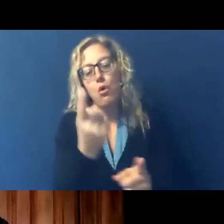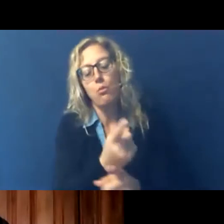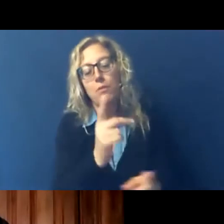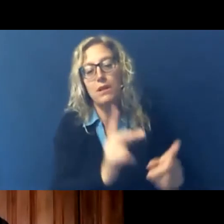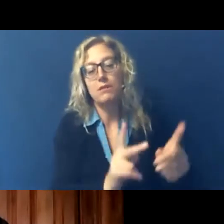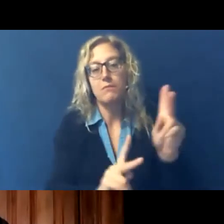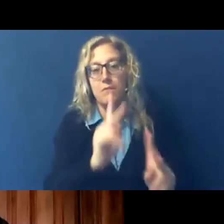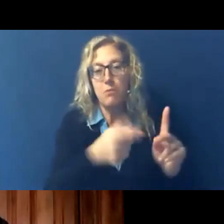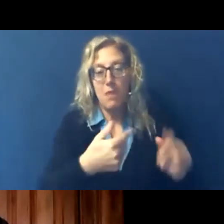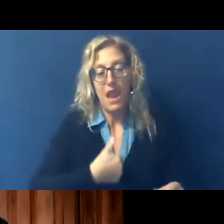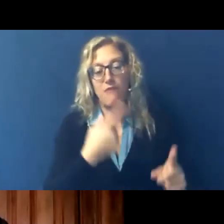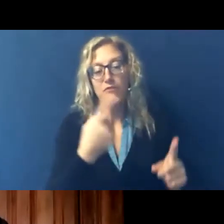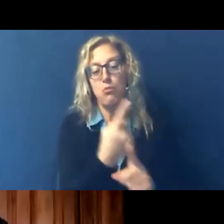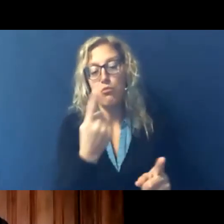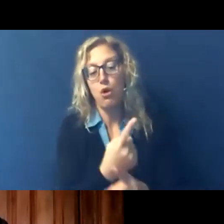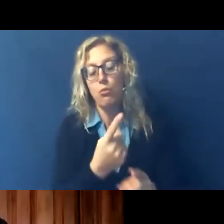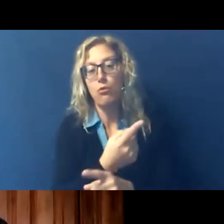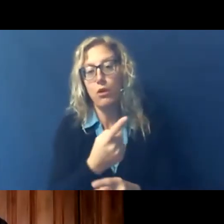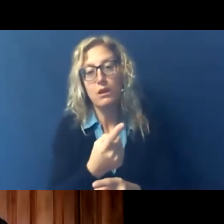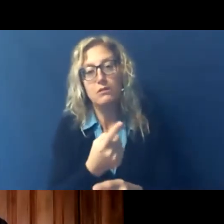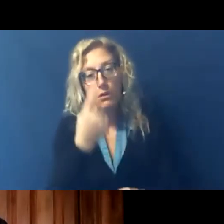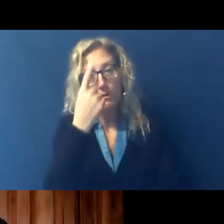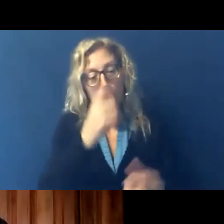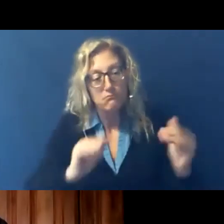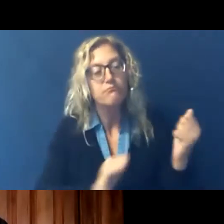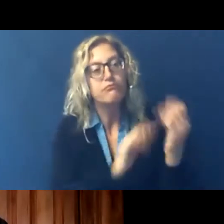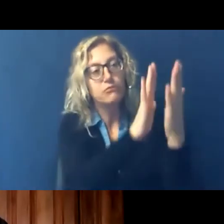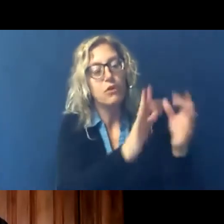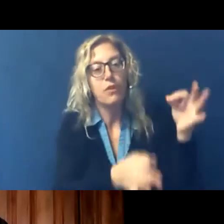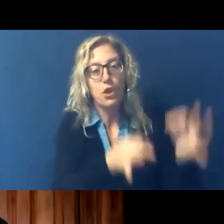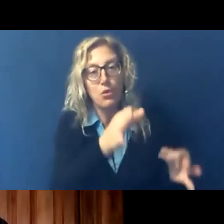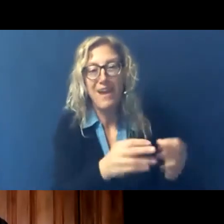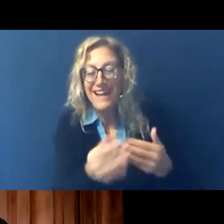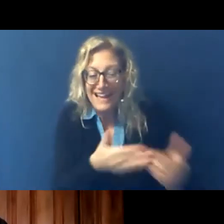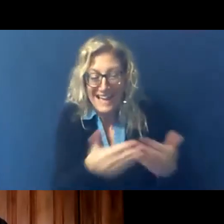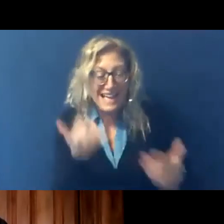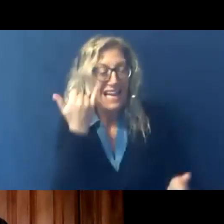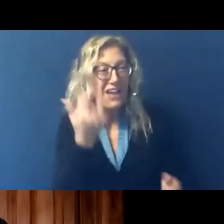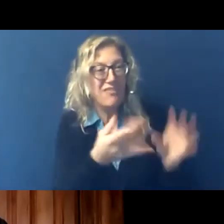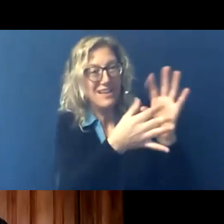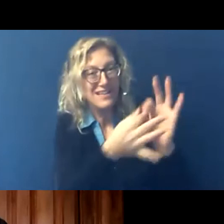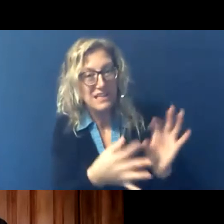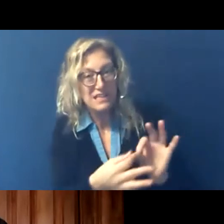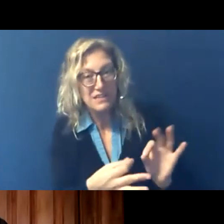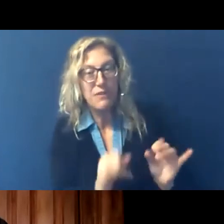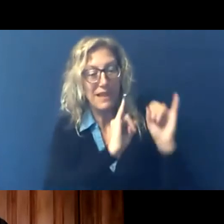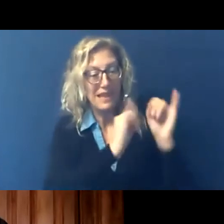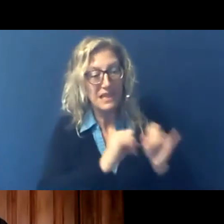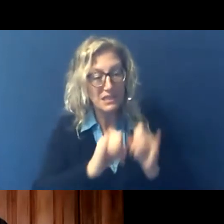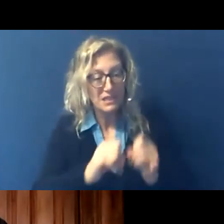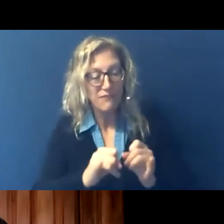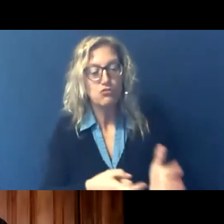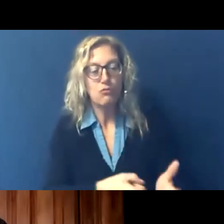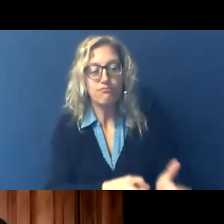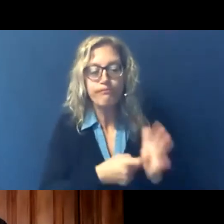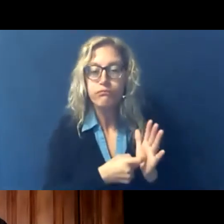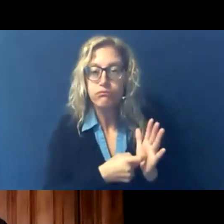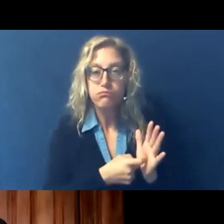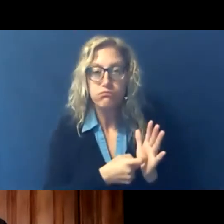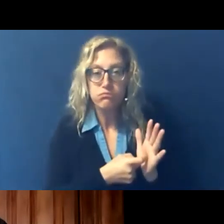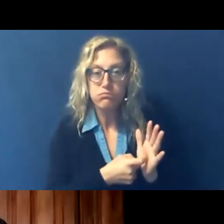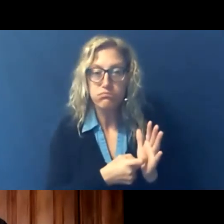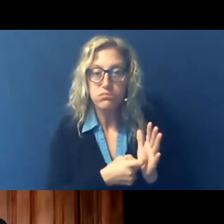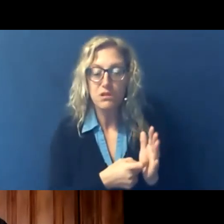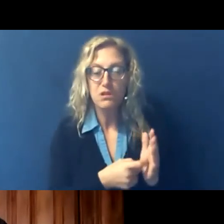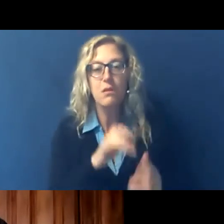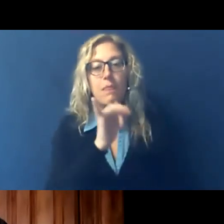case, they had the appropriate injury to be before the courts arguing this. And even if they say the individual mandate falls, all the